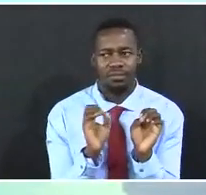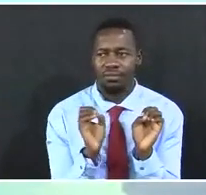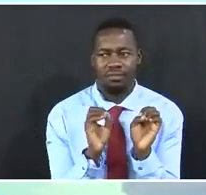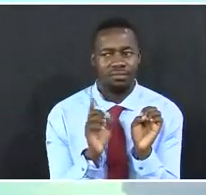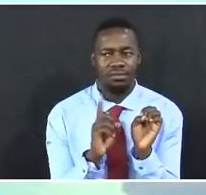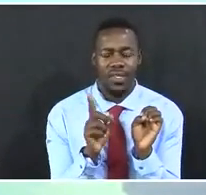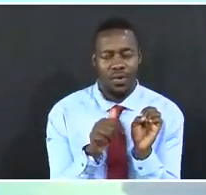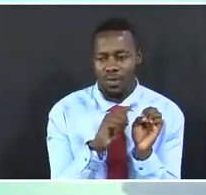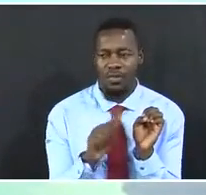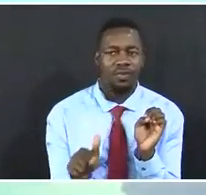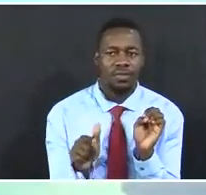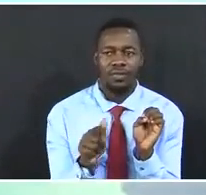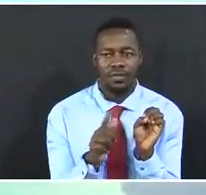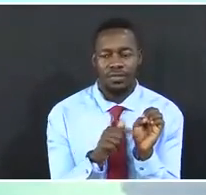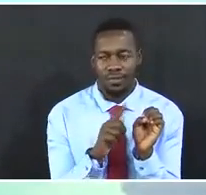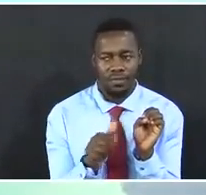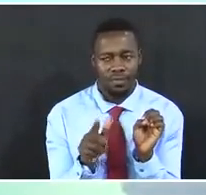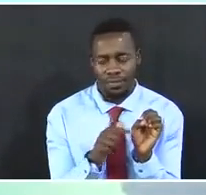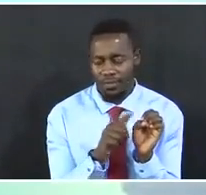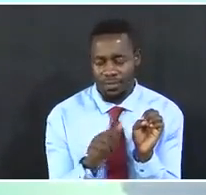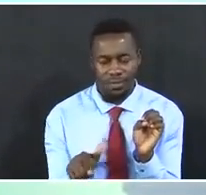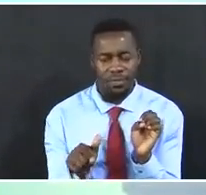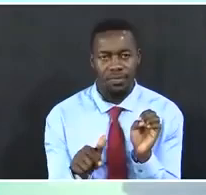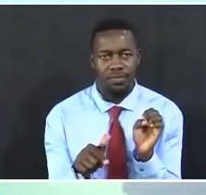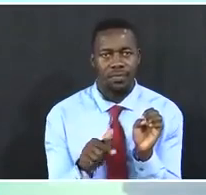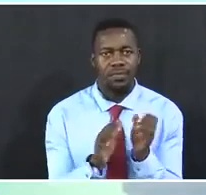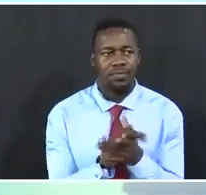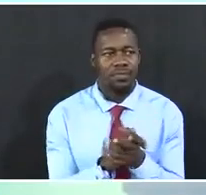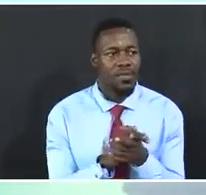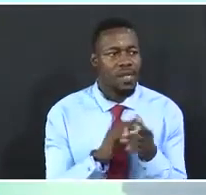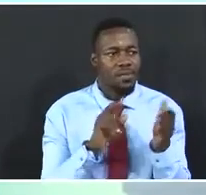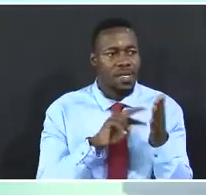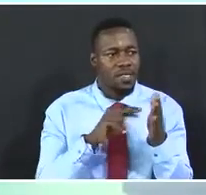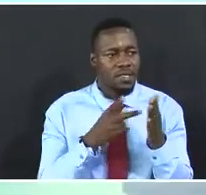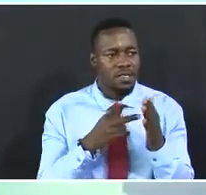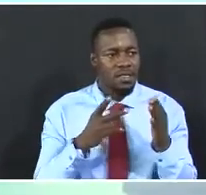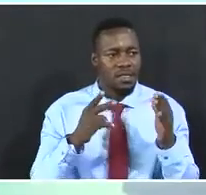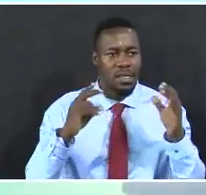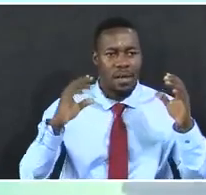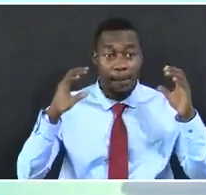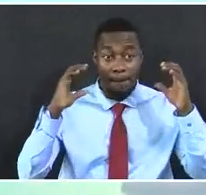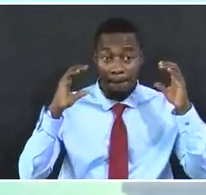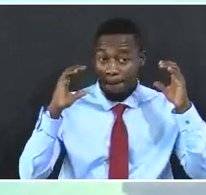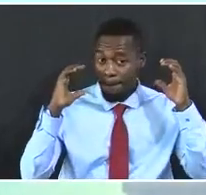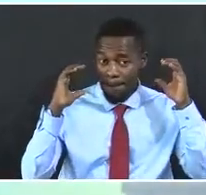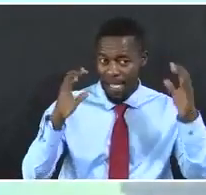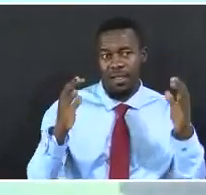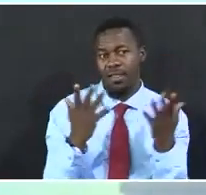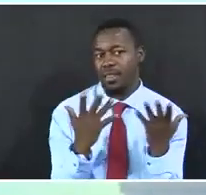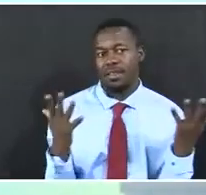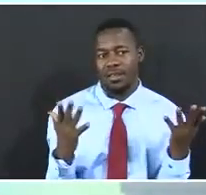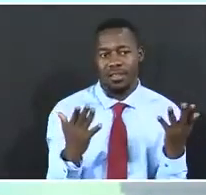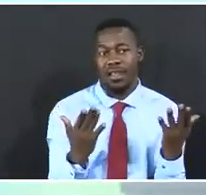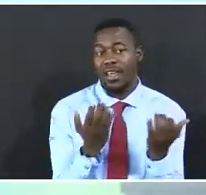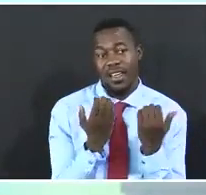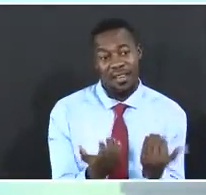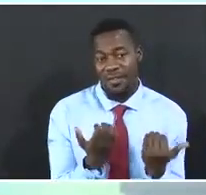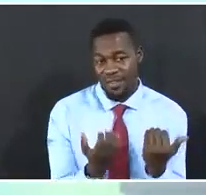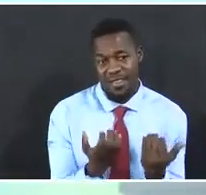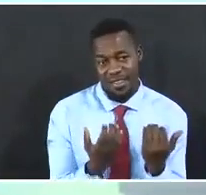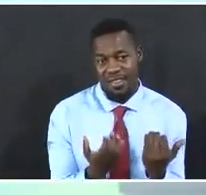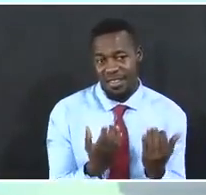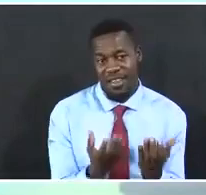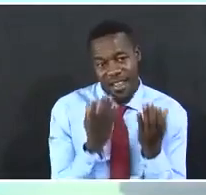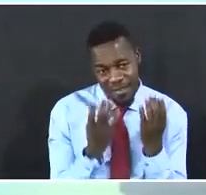baggage. Okay? And therefore, it becomes difficult. It is a mountain because it's a difficult thing. And I know that some of these